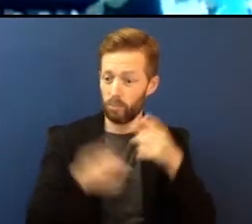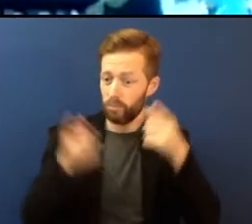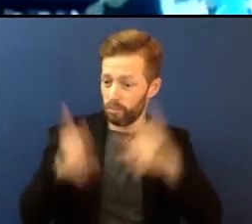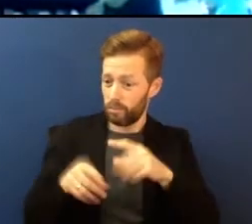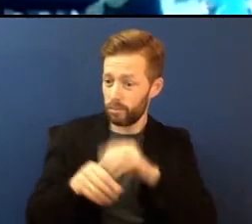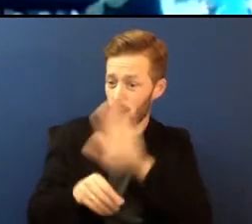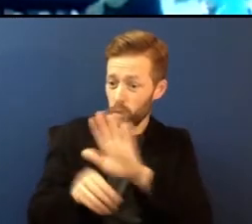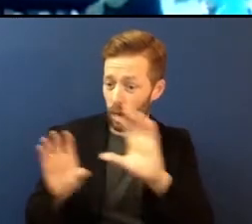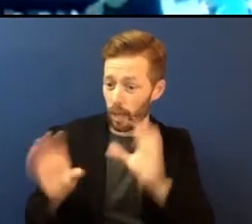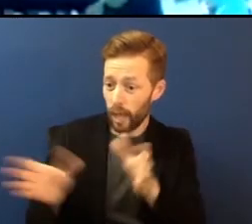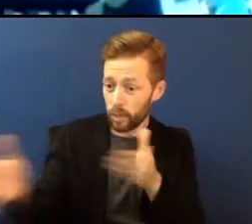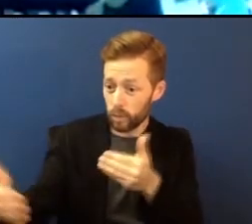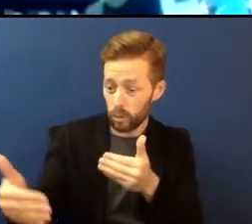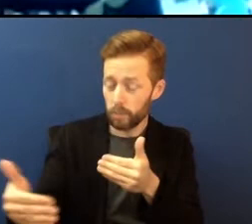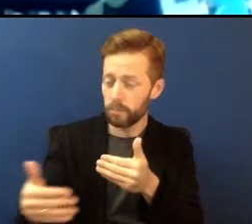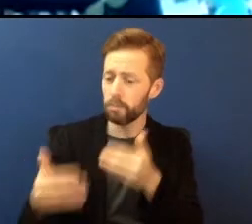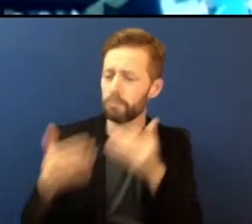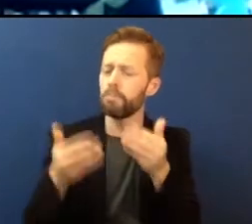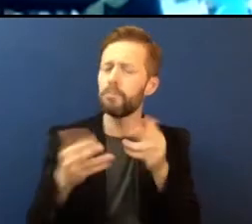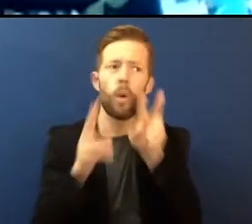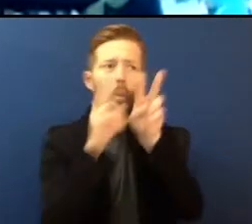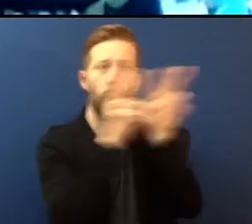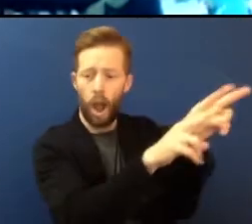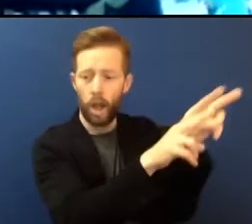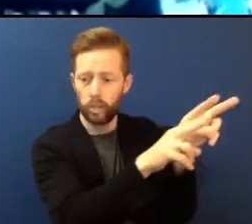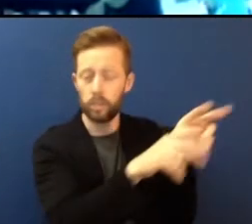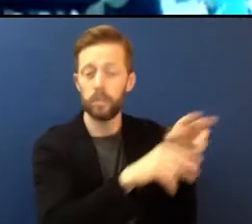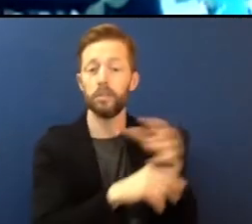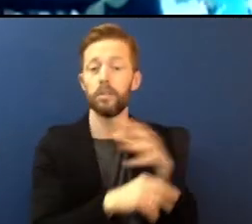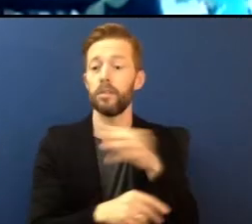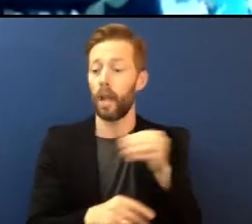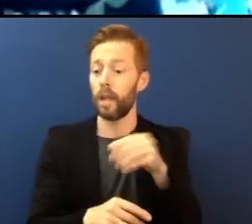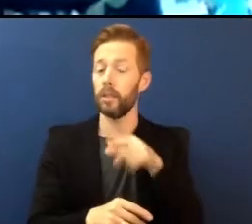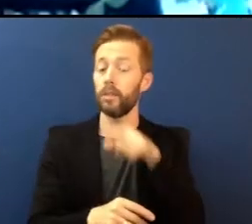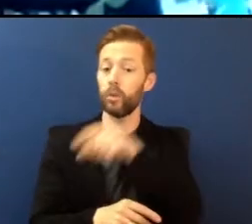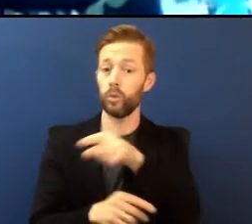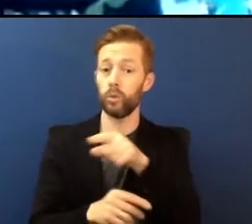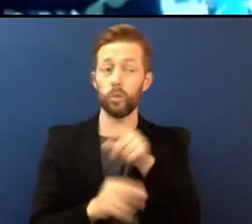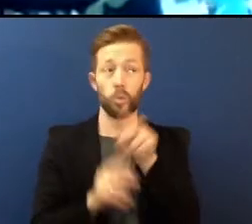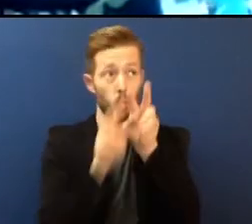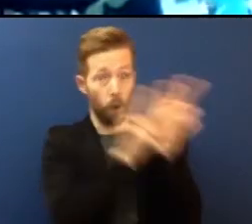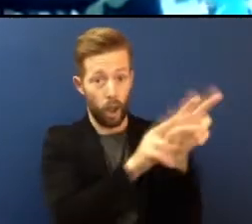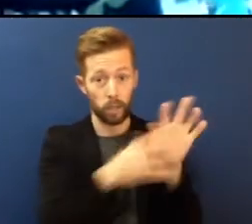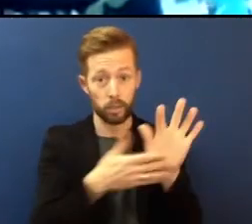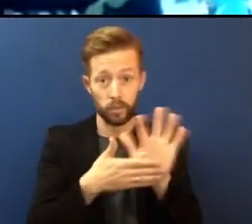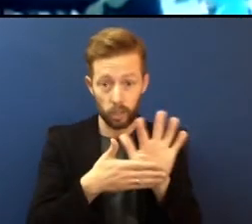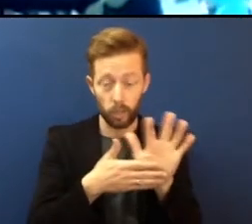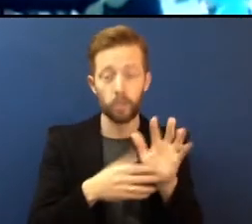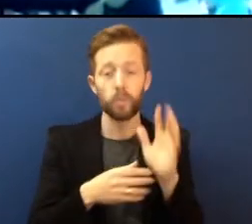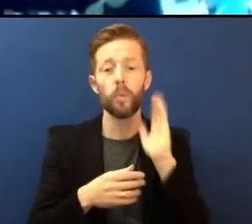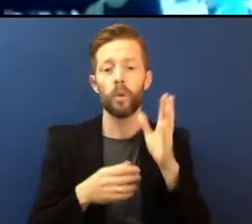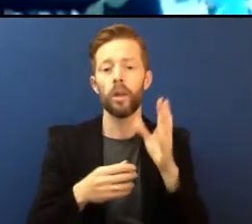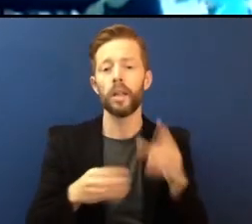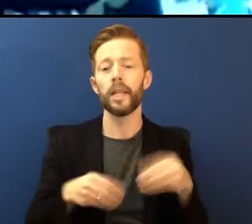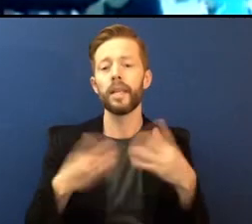that we've taken of what's happening in your classroom, say during free play. And what we want you to do is after you watch the video, we're